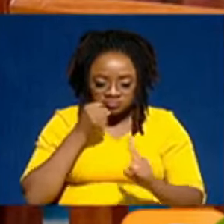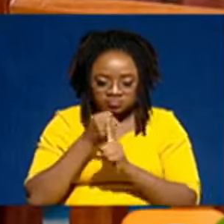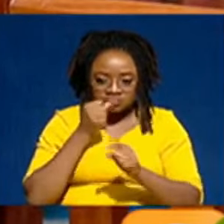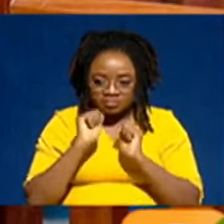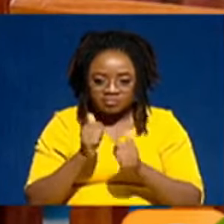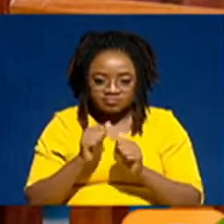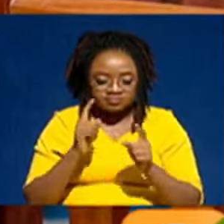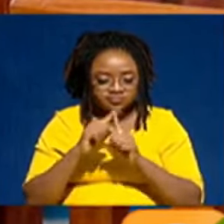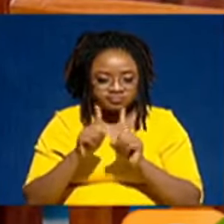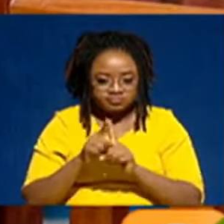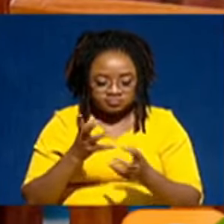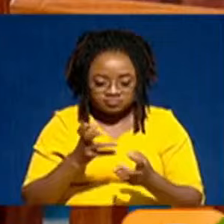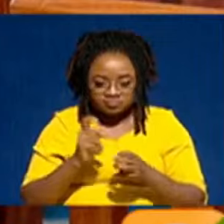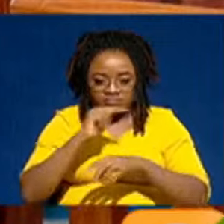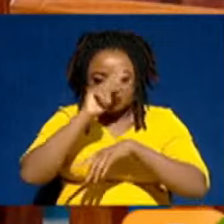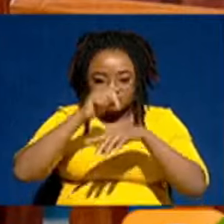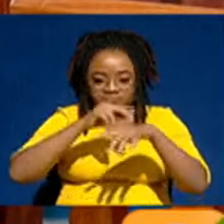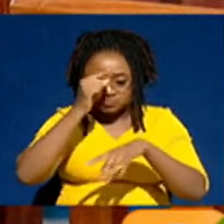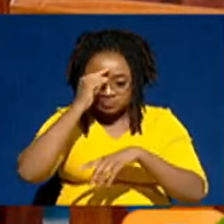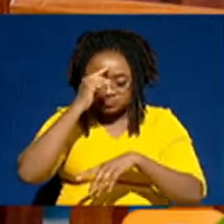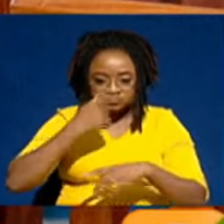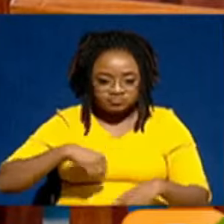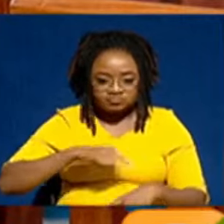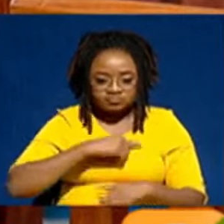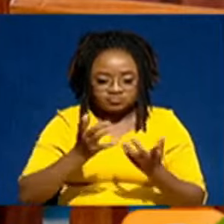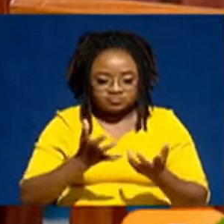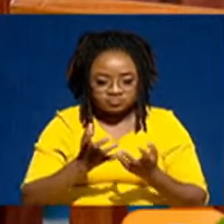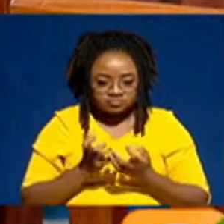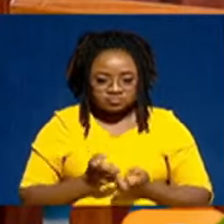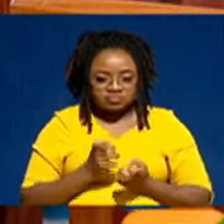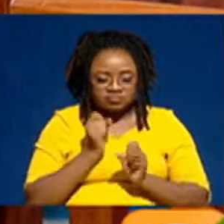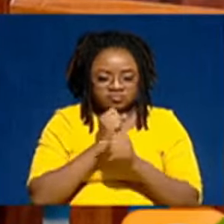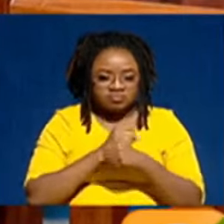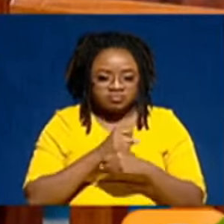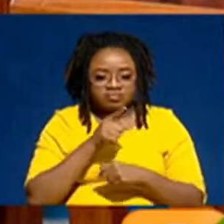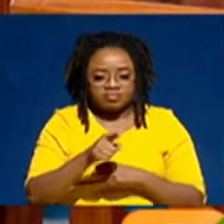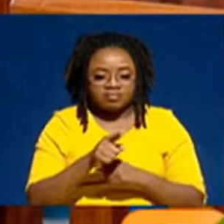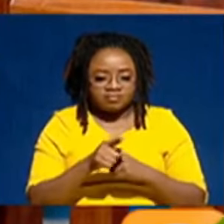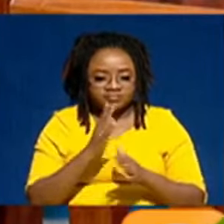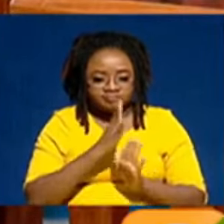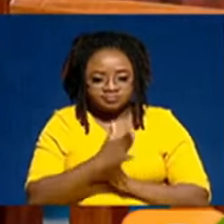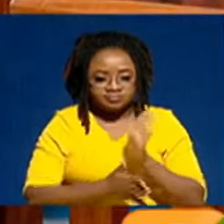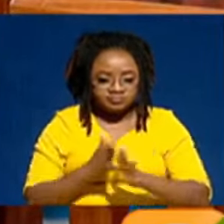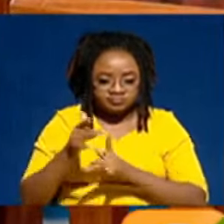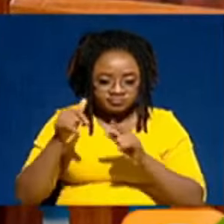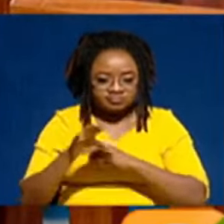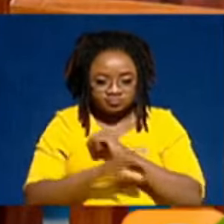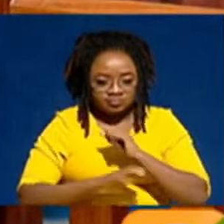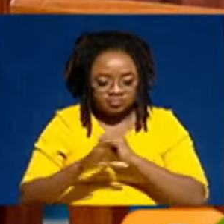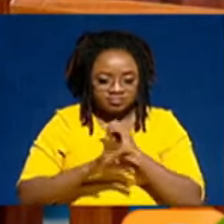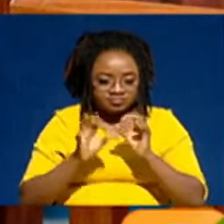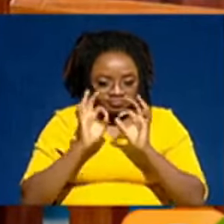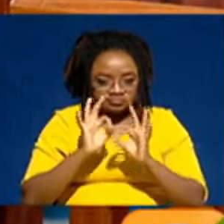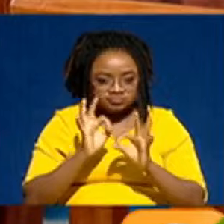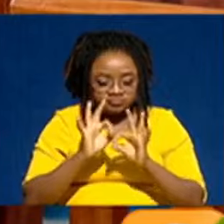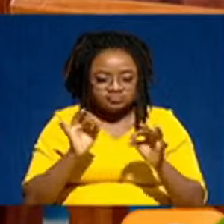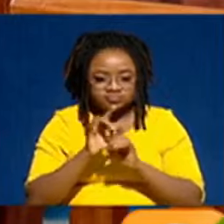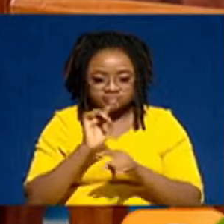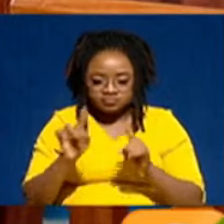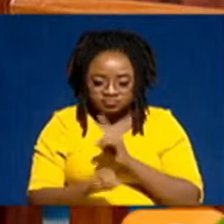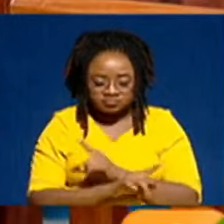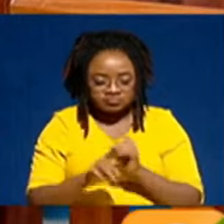need to professionalize construction in this country, planning in this country, everything that we are doing, we need to professionalize. Let the